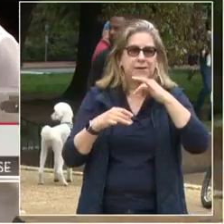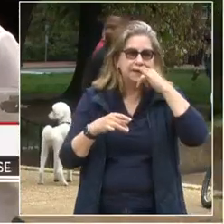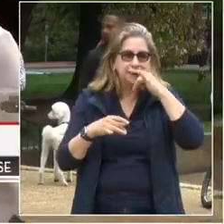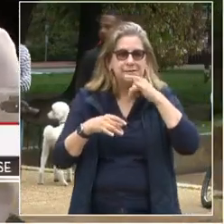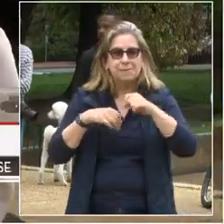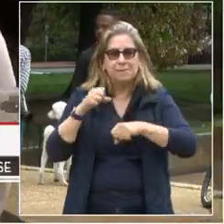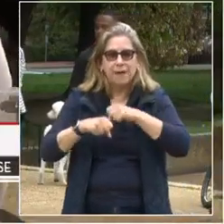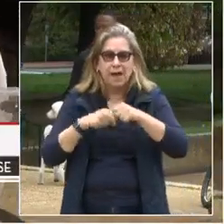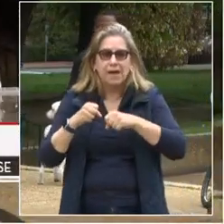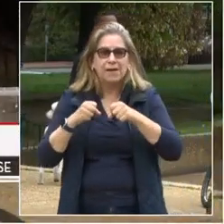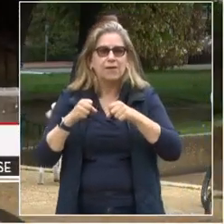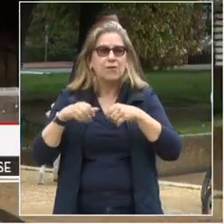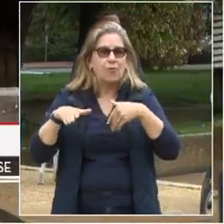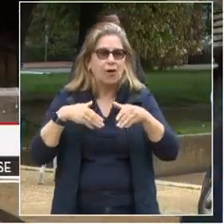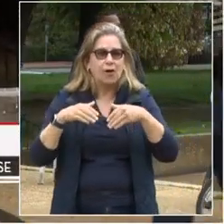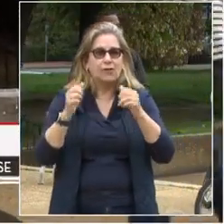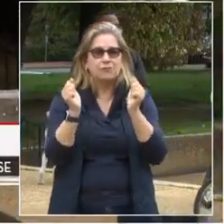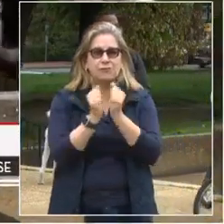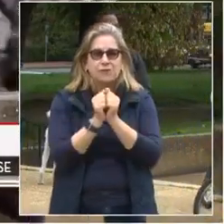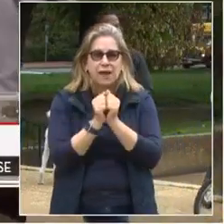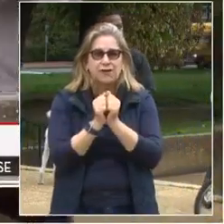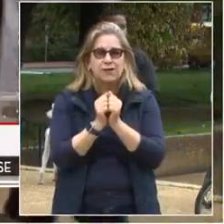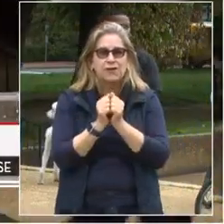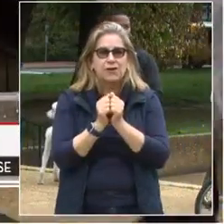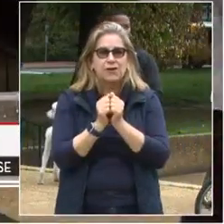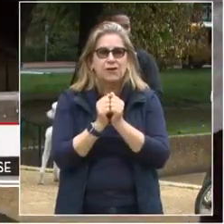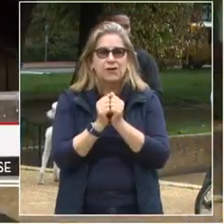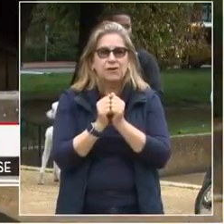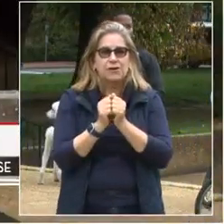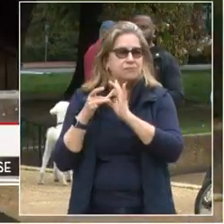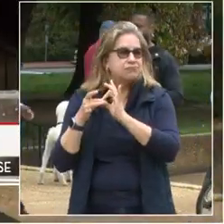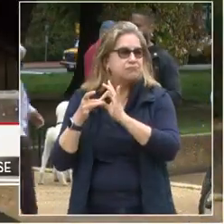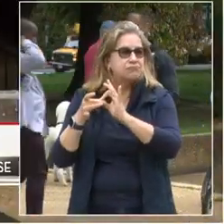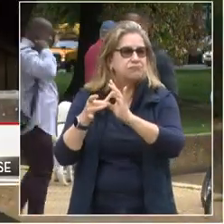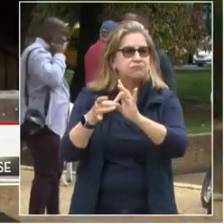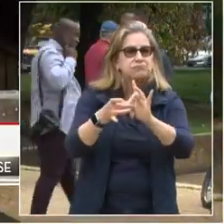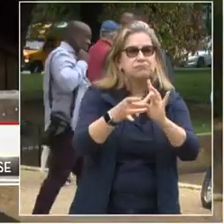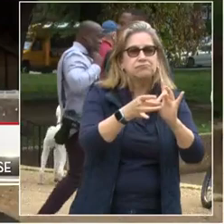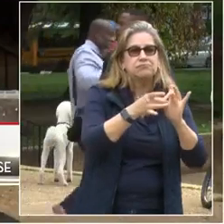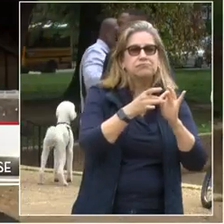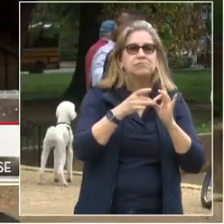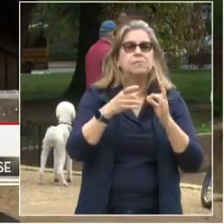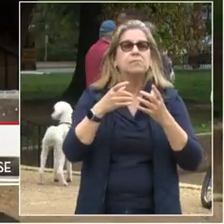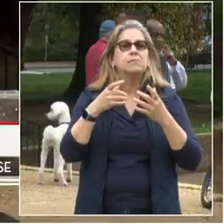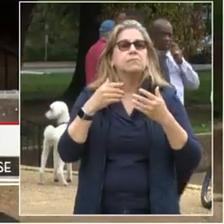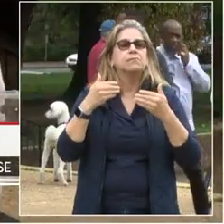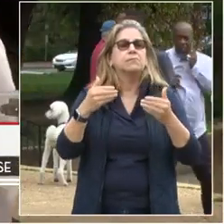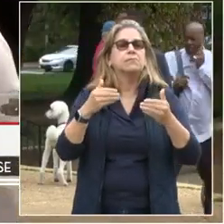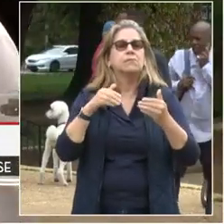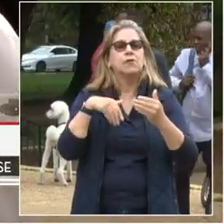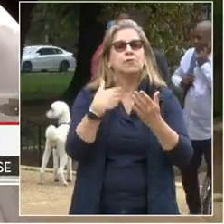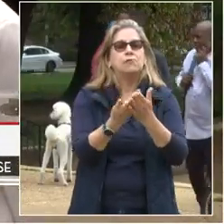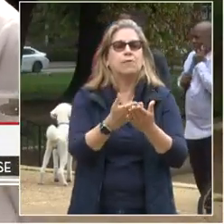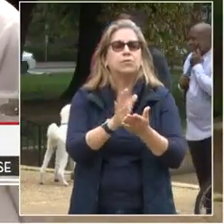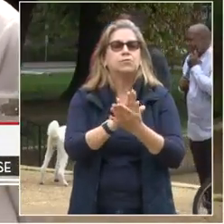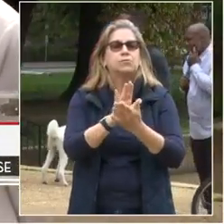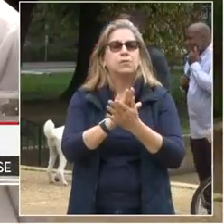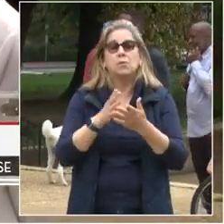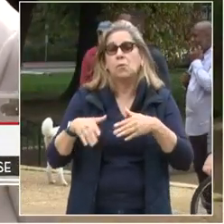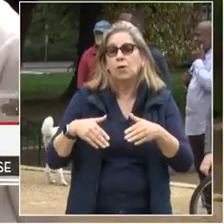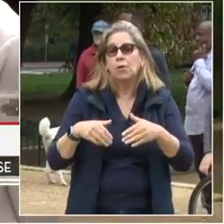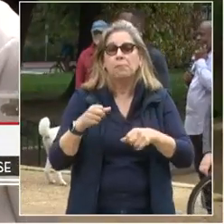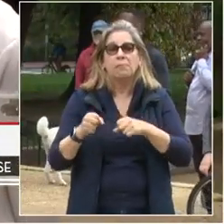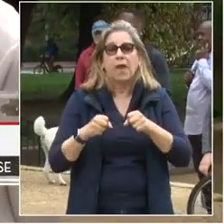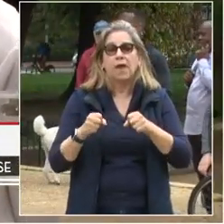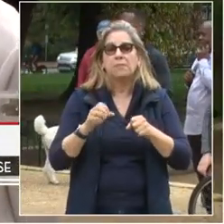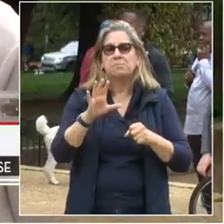take active trips wherever it is that they want to go, particularly to school. So, little fact for you today. There are